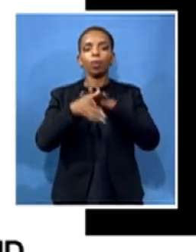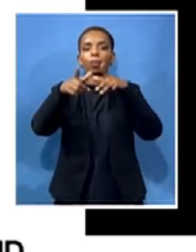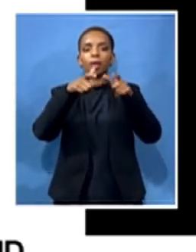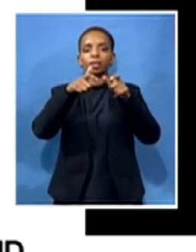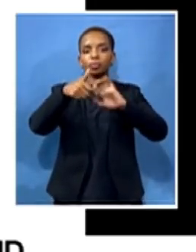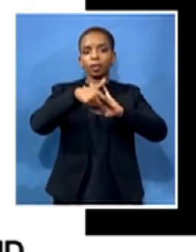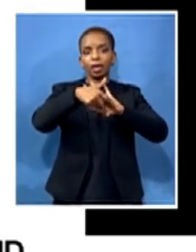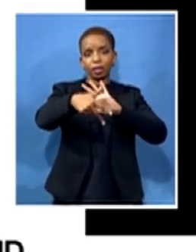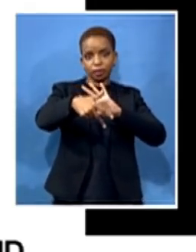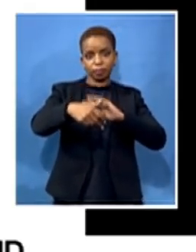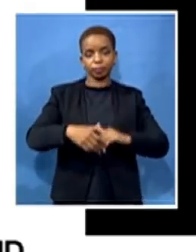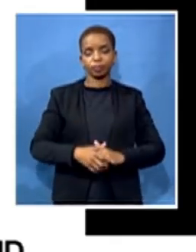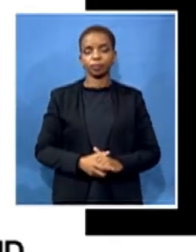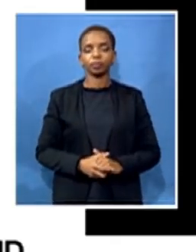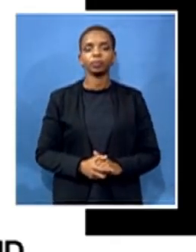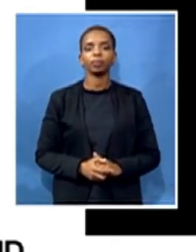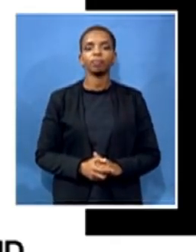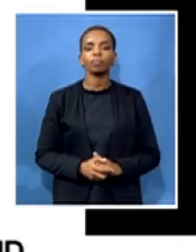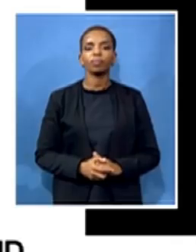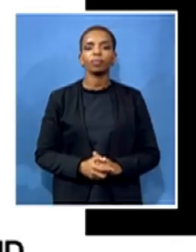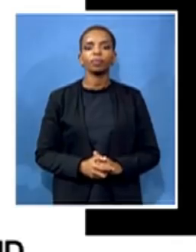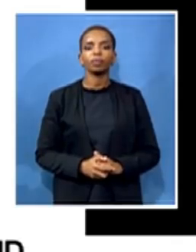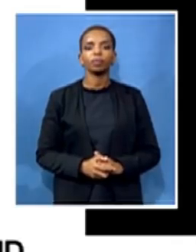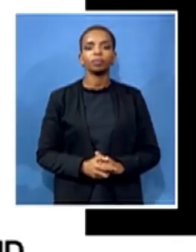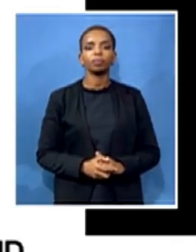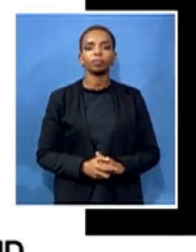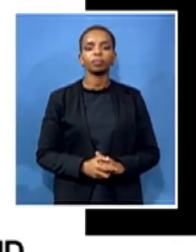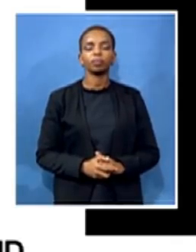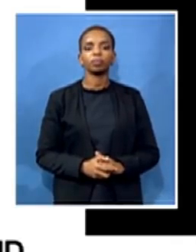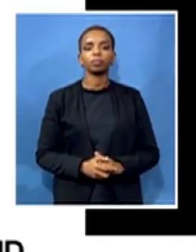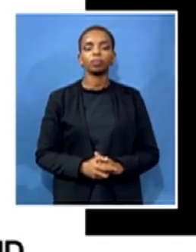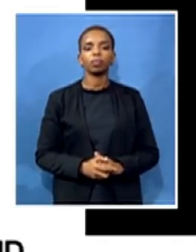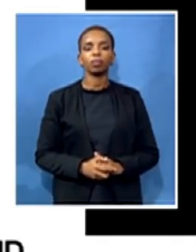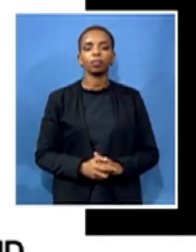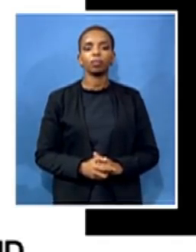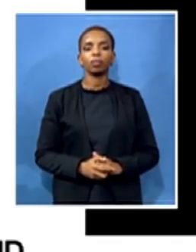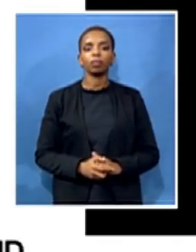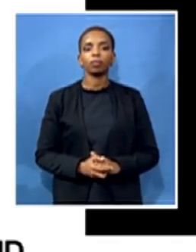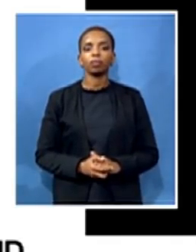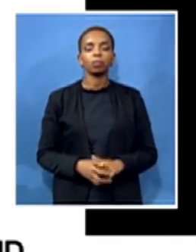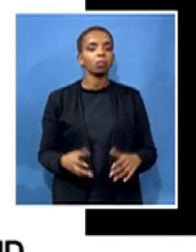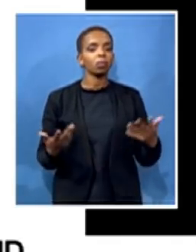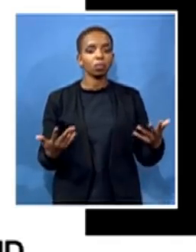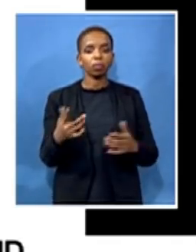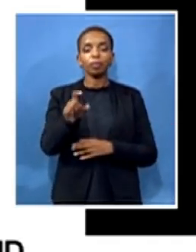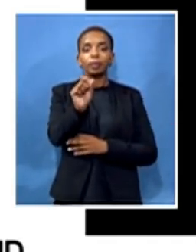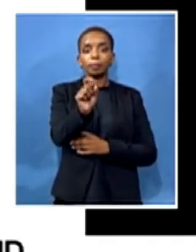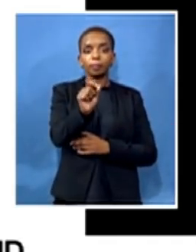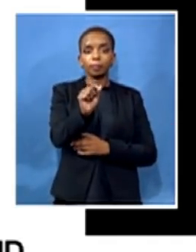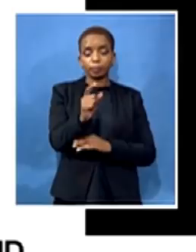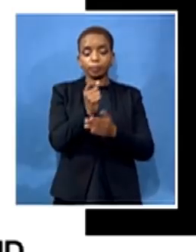And so that is what has been happening since March 15